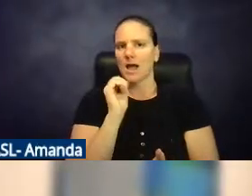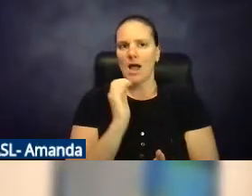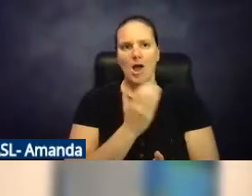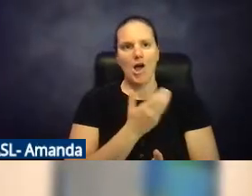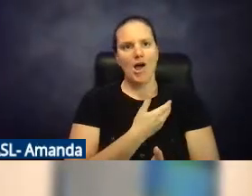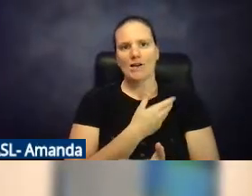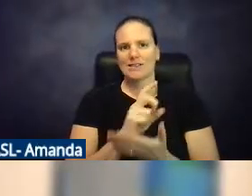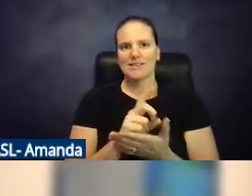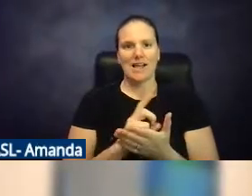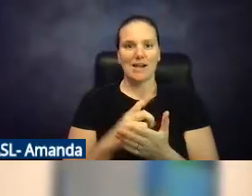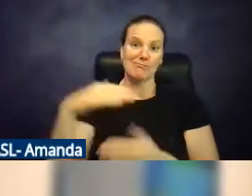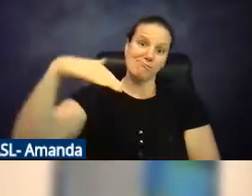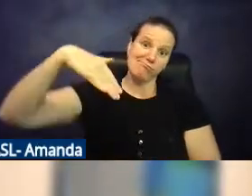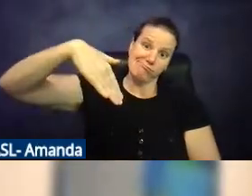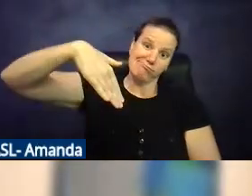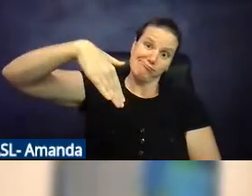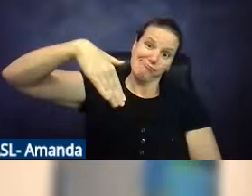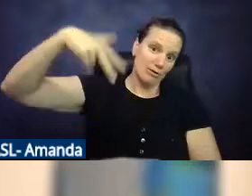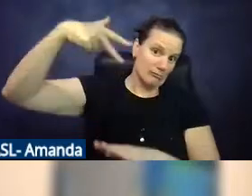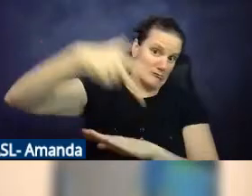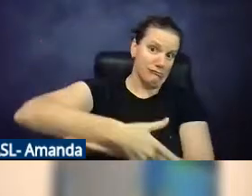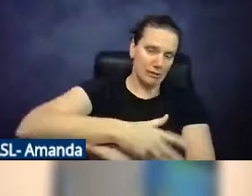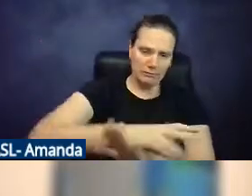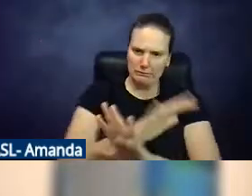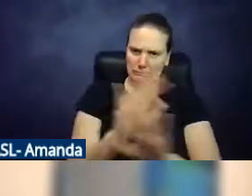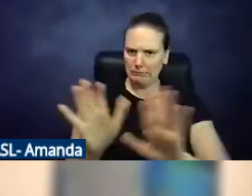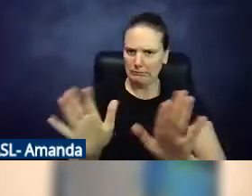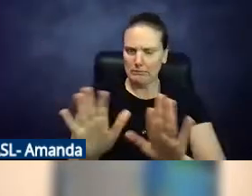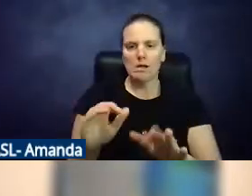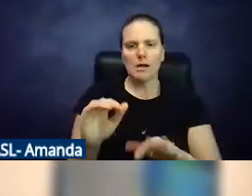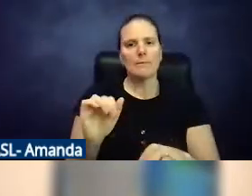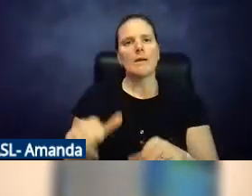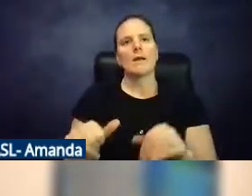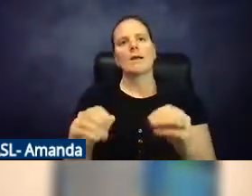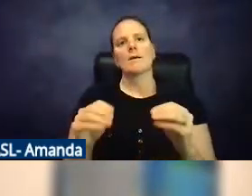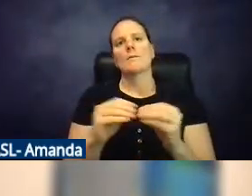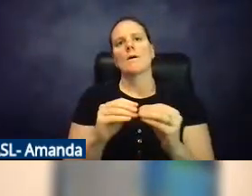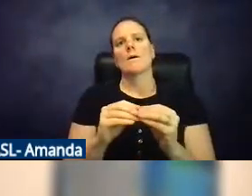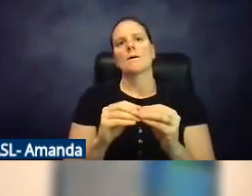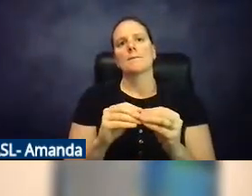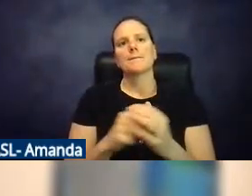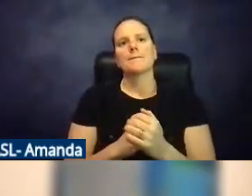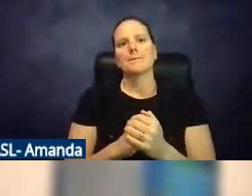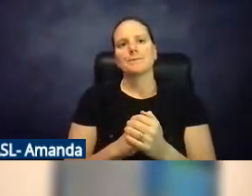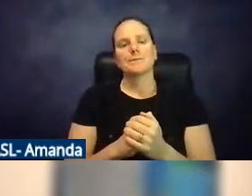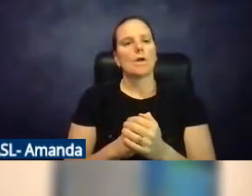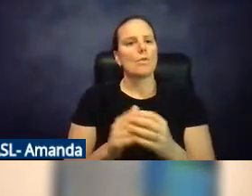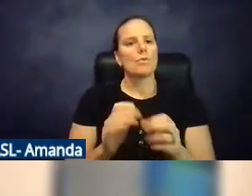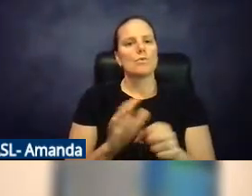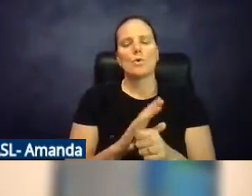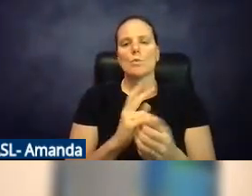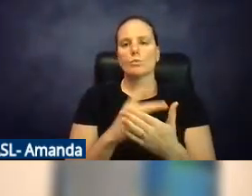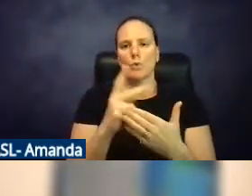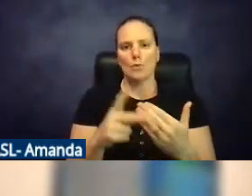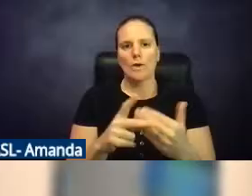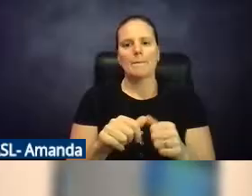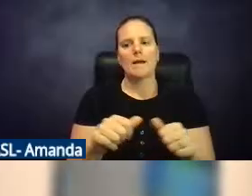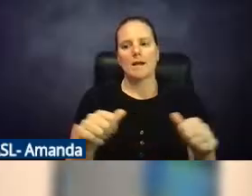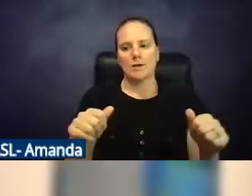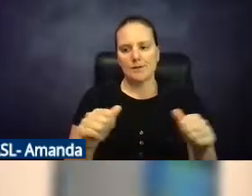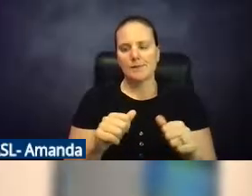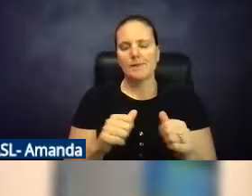maximize grades. It's really our desire to make those grades throughout the program area